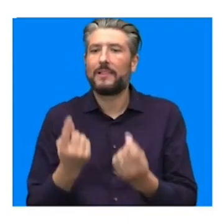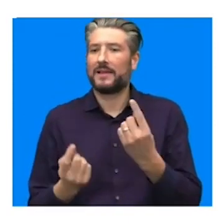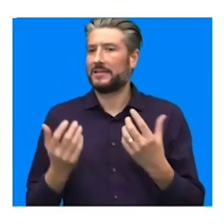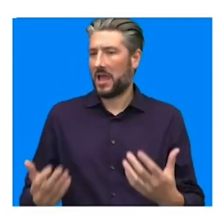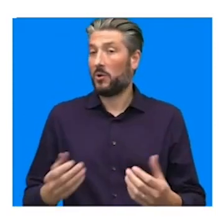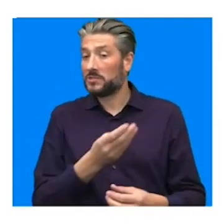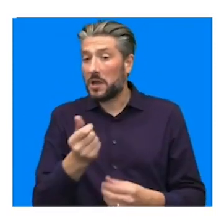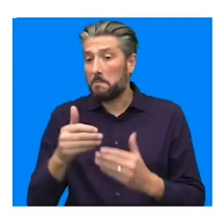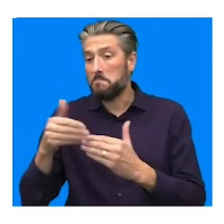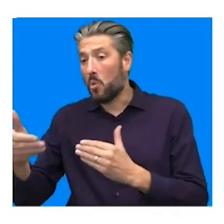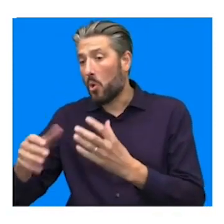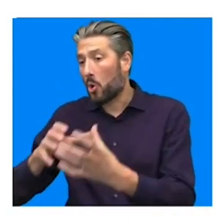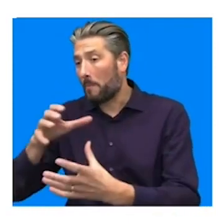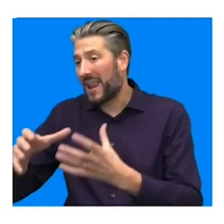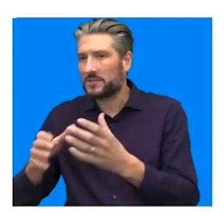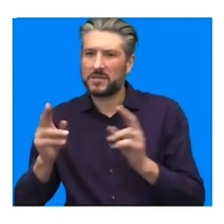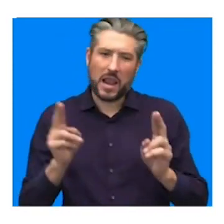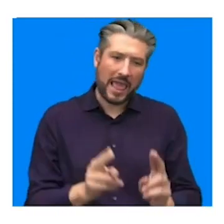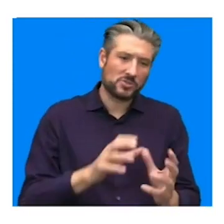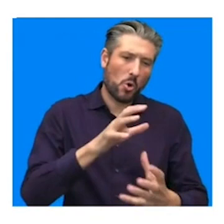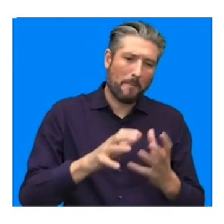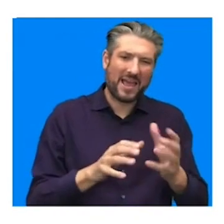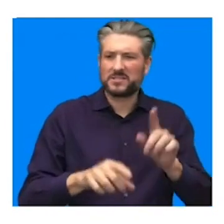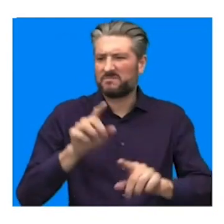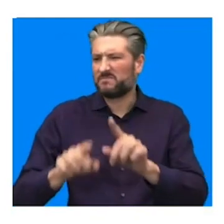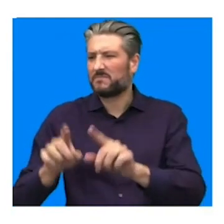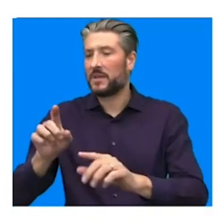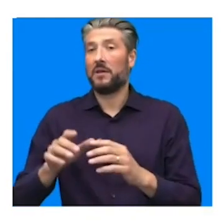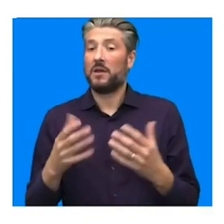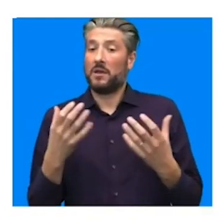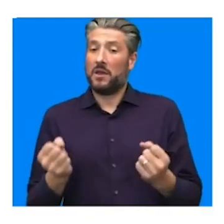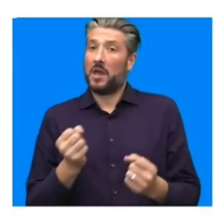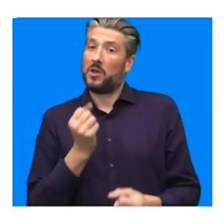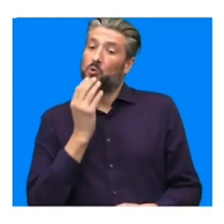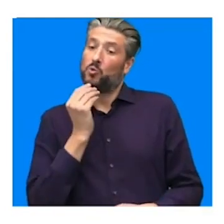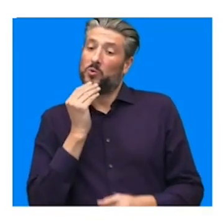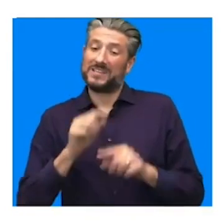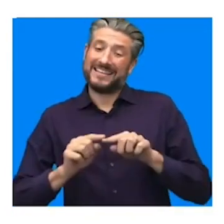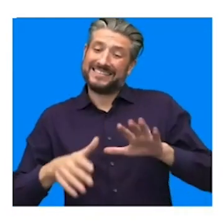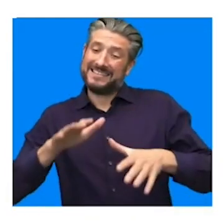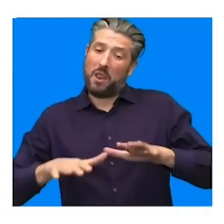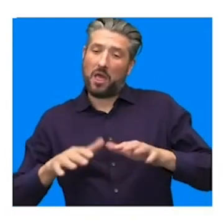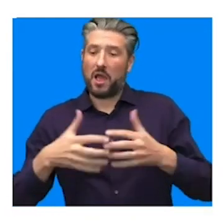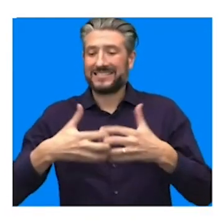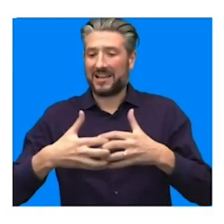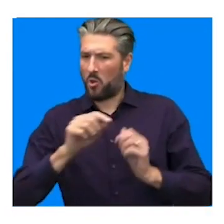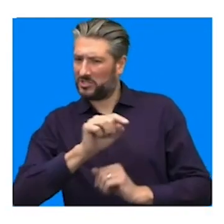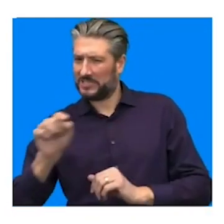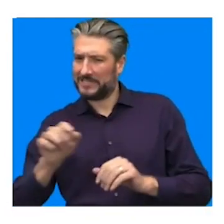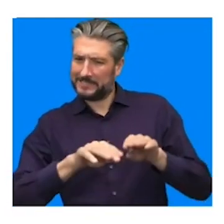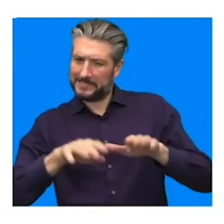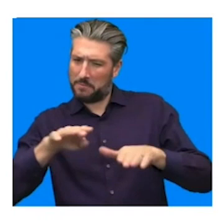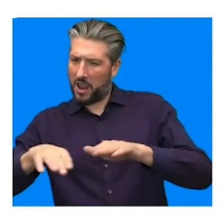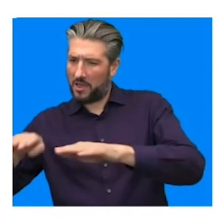complexities, and they use similar sorts of technologies. And again, Mark, as